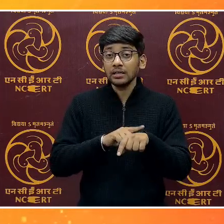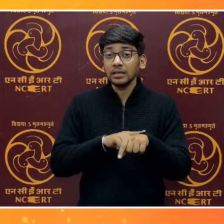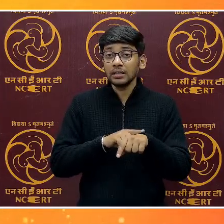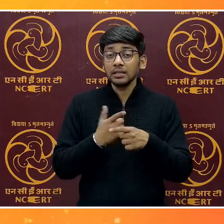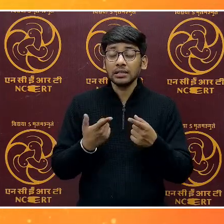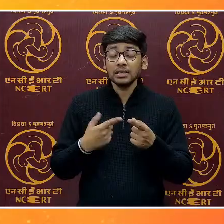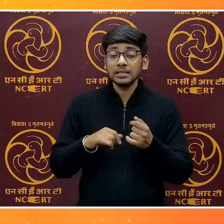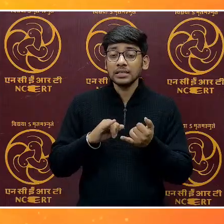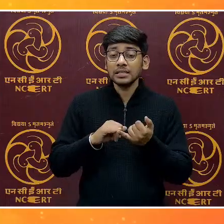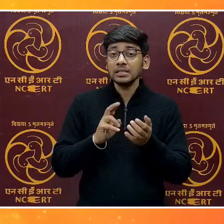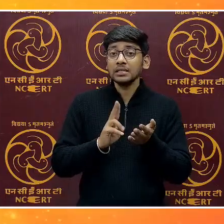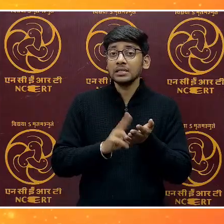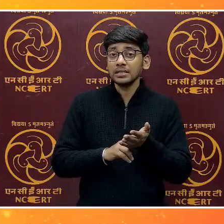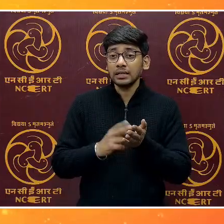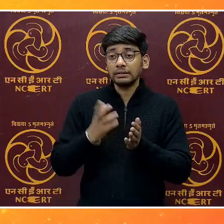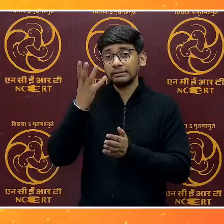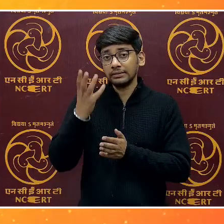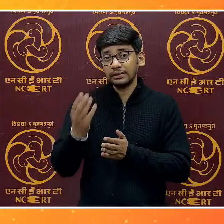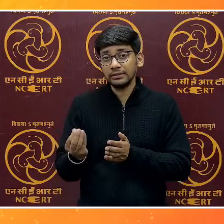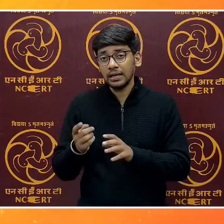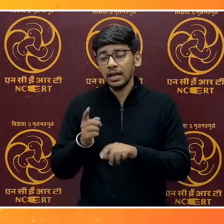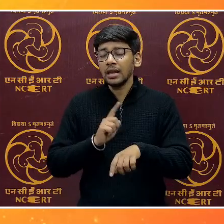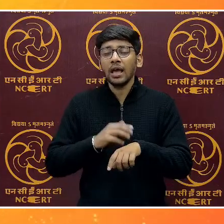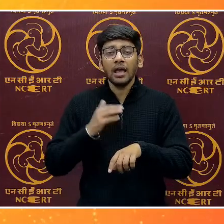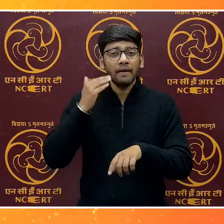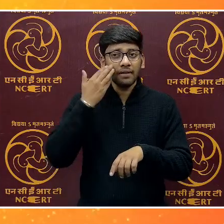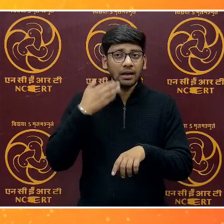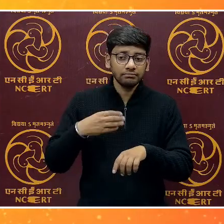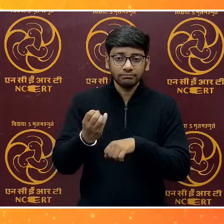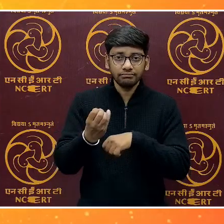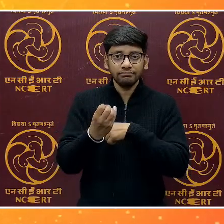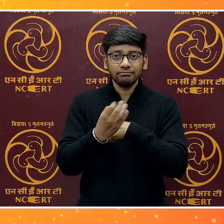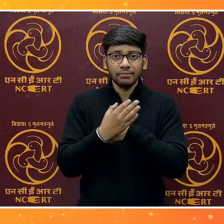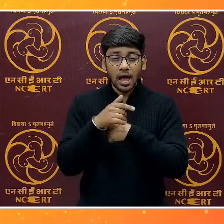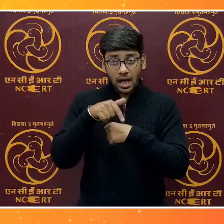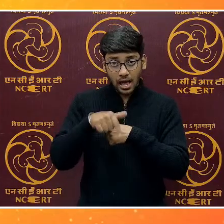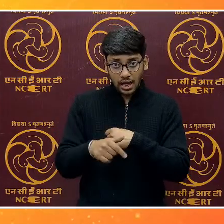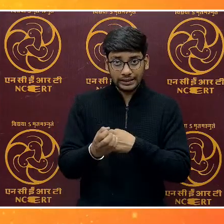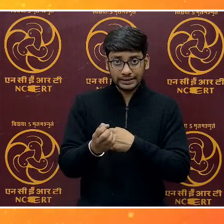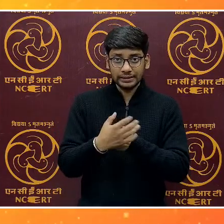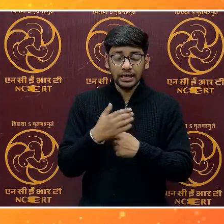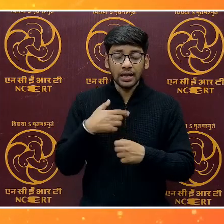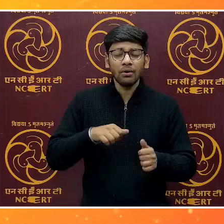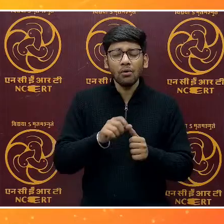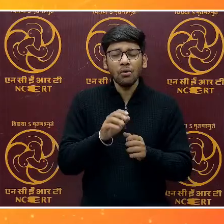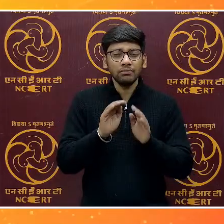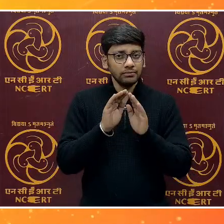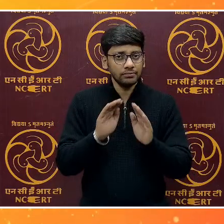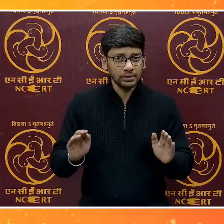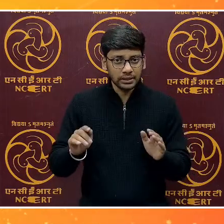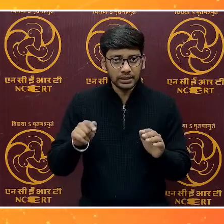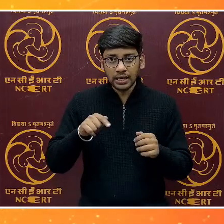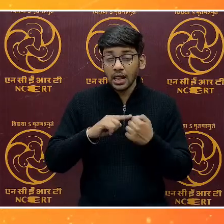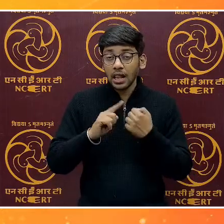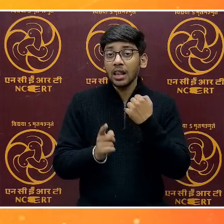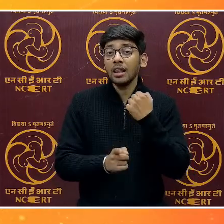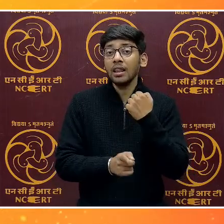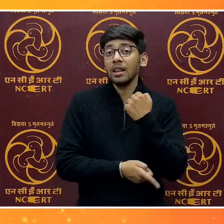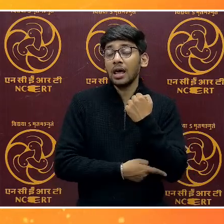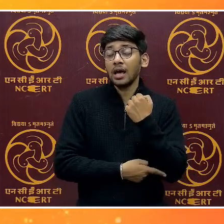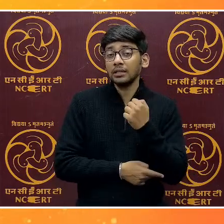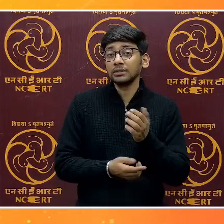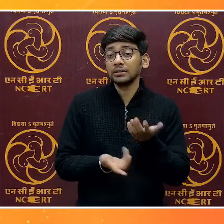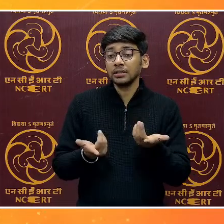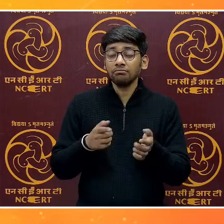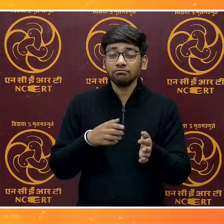sets today. So Right. just note the timing and do let us know. Right. So dear children, with this we come to the end of this